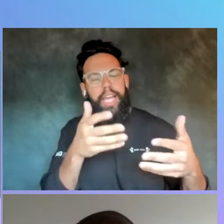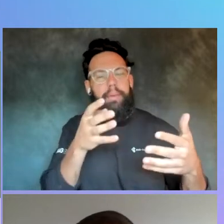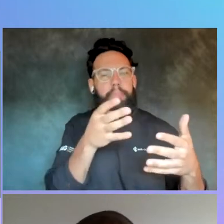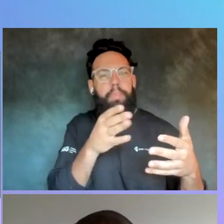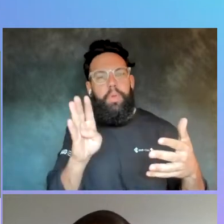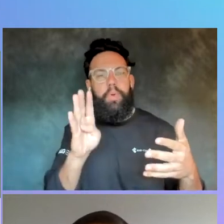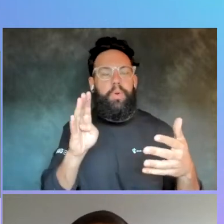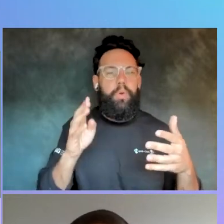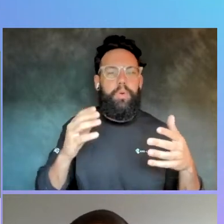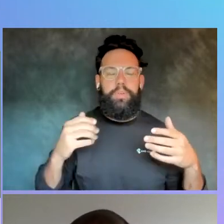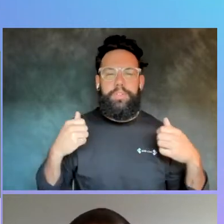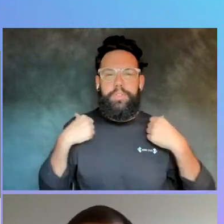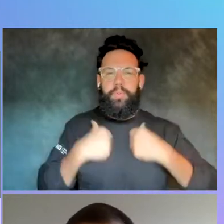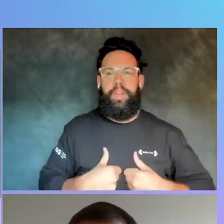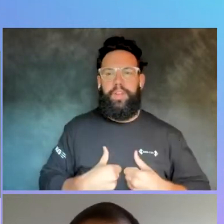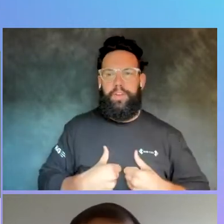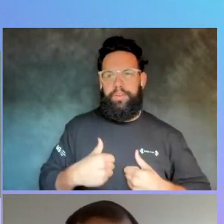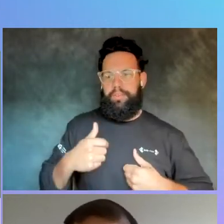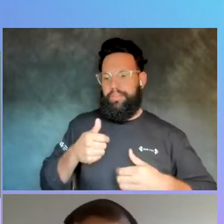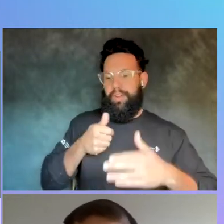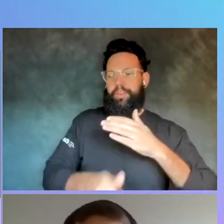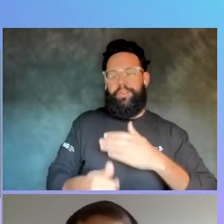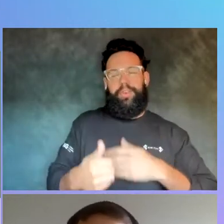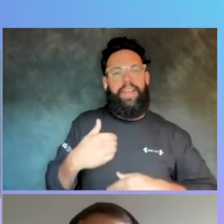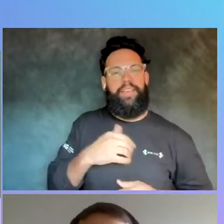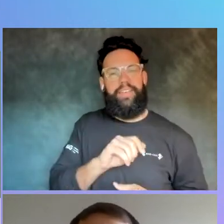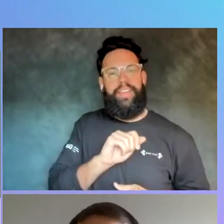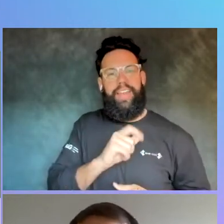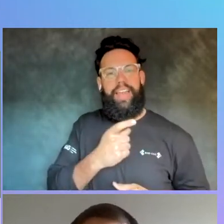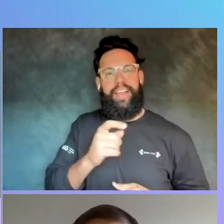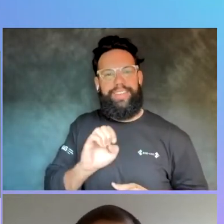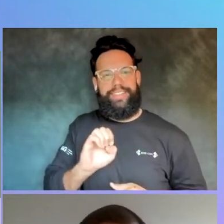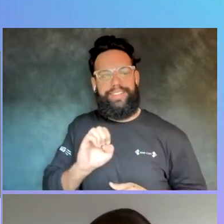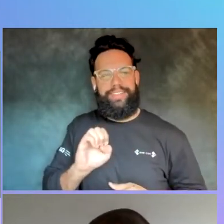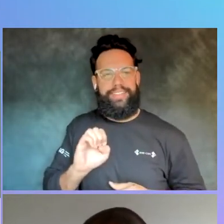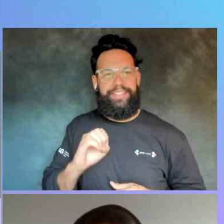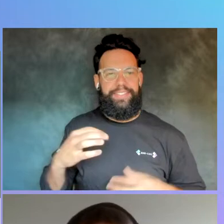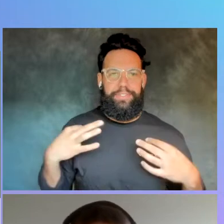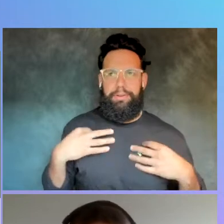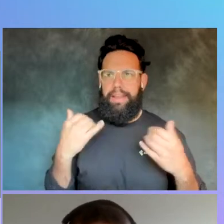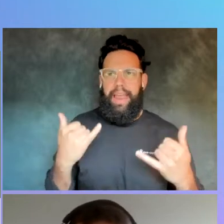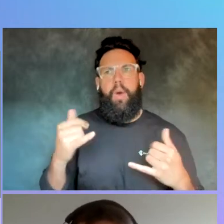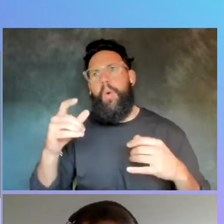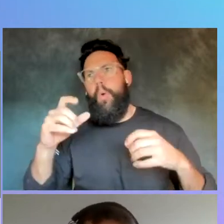my X t-shirt underneath because it's gotten a bit chilly.